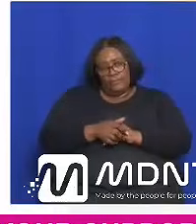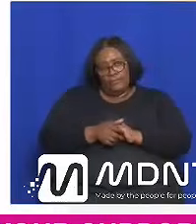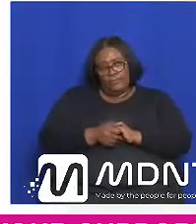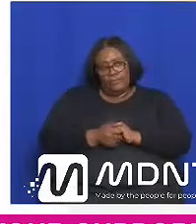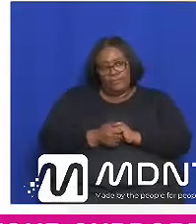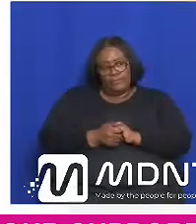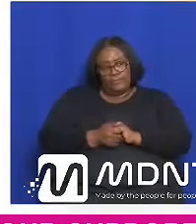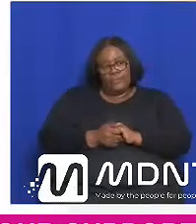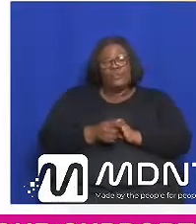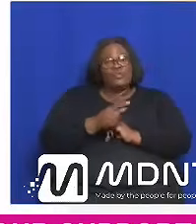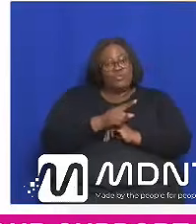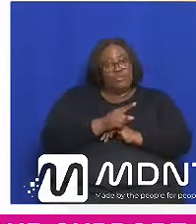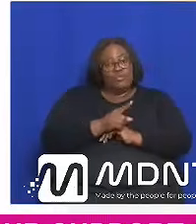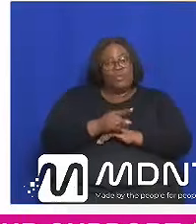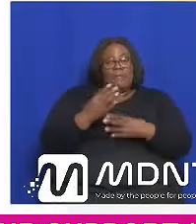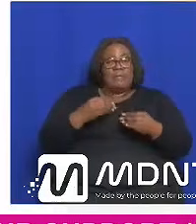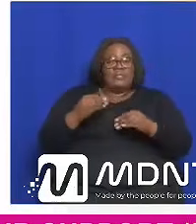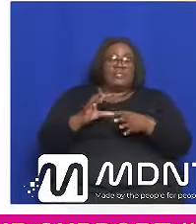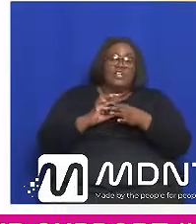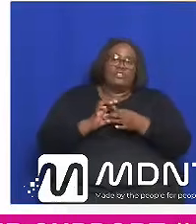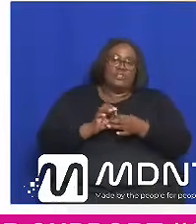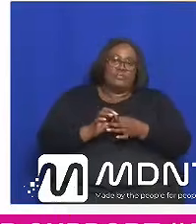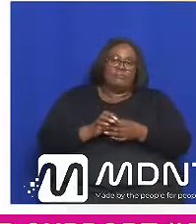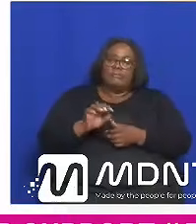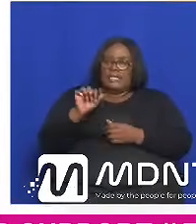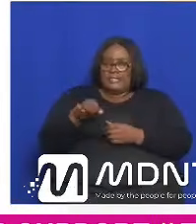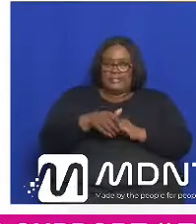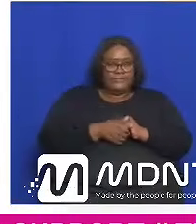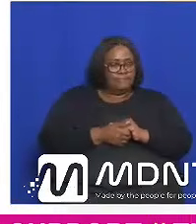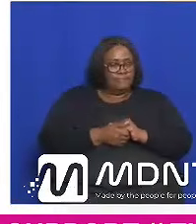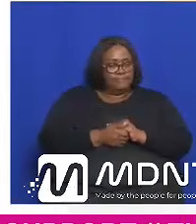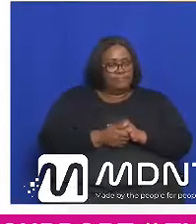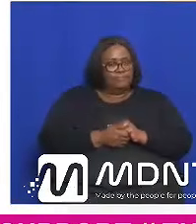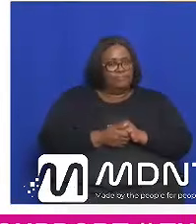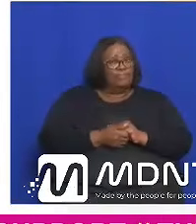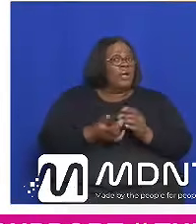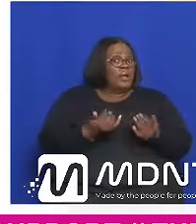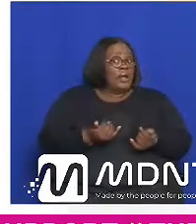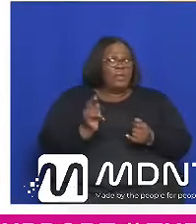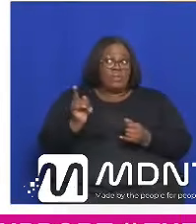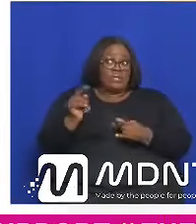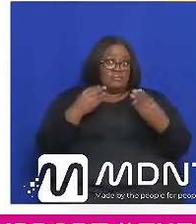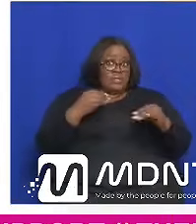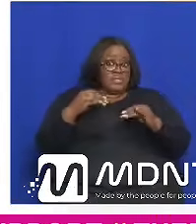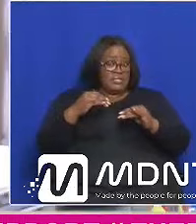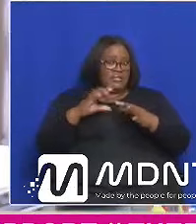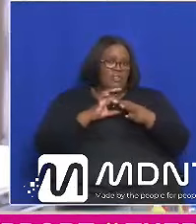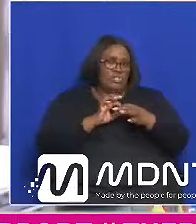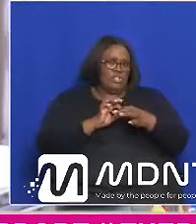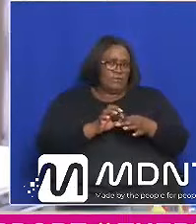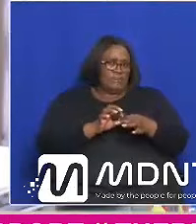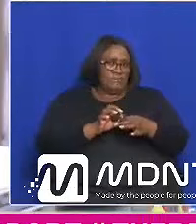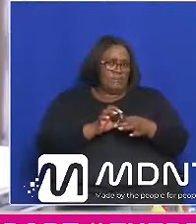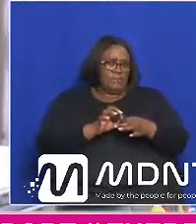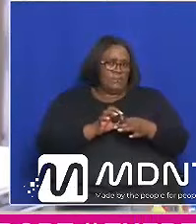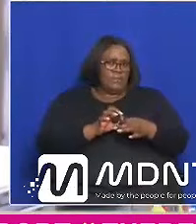relationship. It's a business relationship, yes. Okay. Now, does this business relationship center specifically around this 5 million